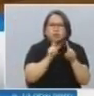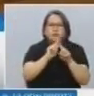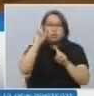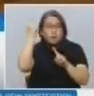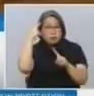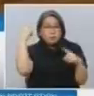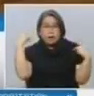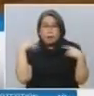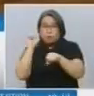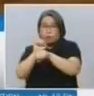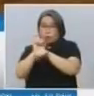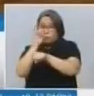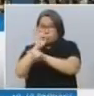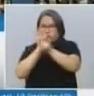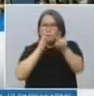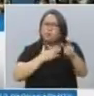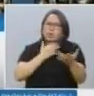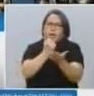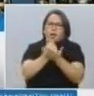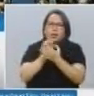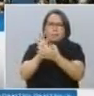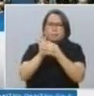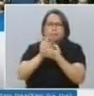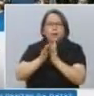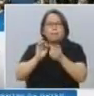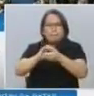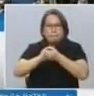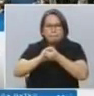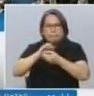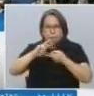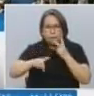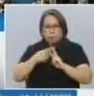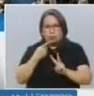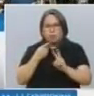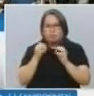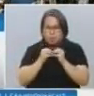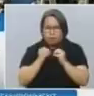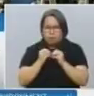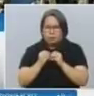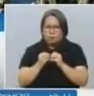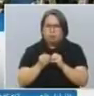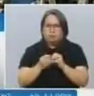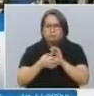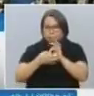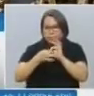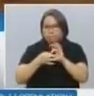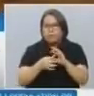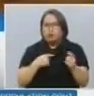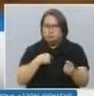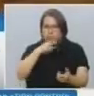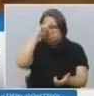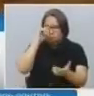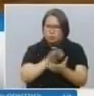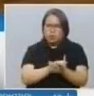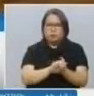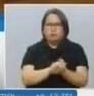help us as true and dependable partners in this endeavor. I have always believed